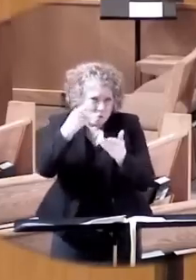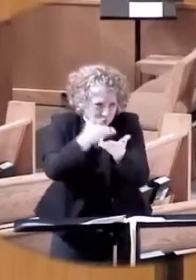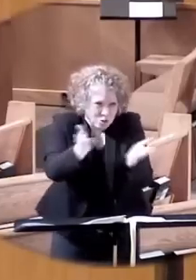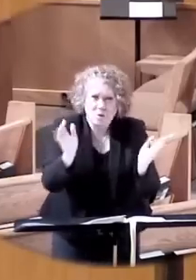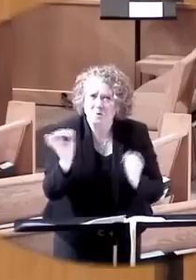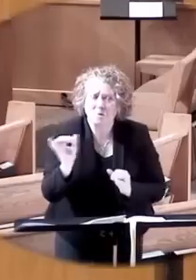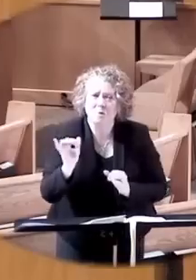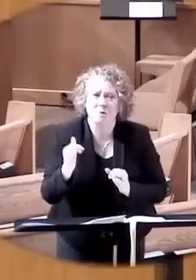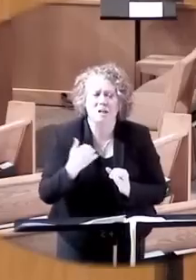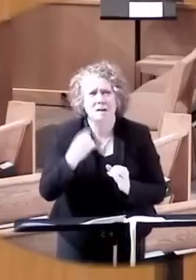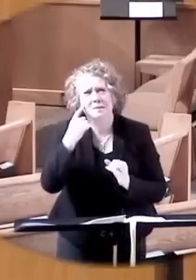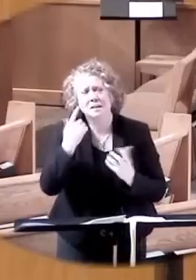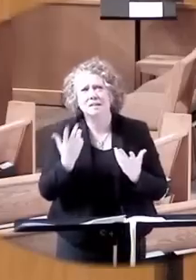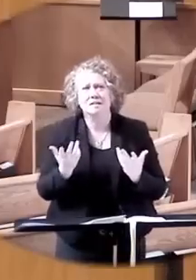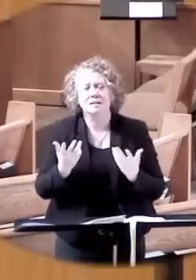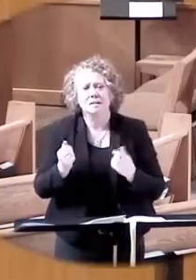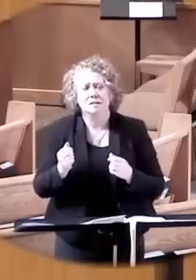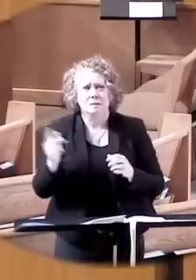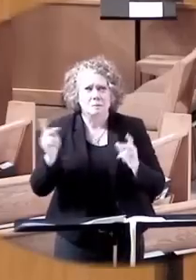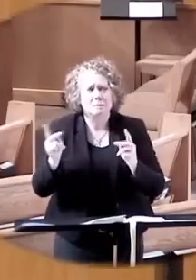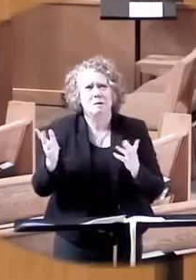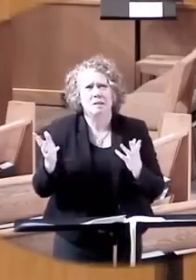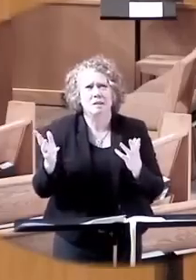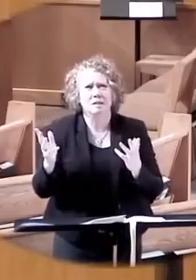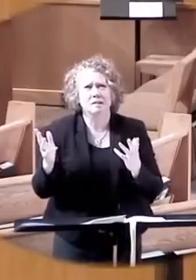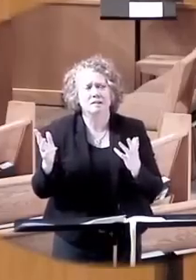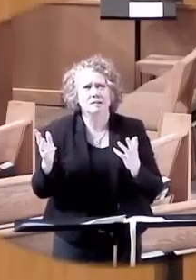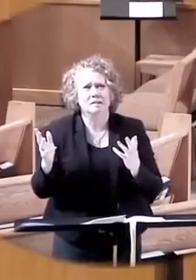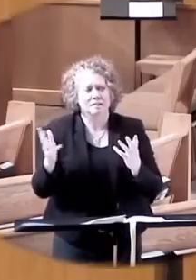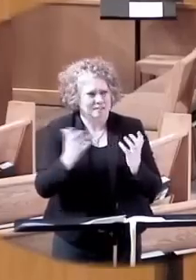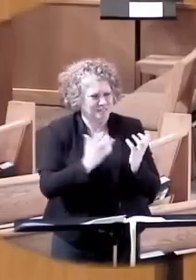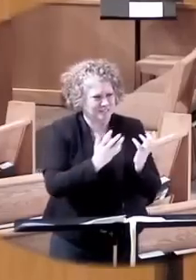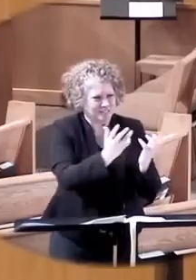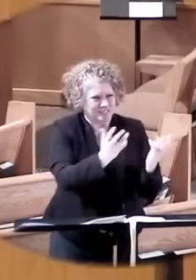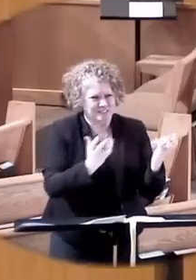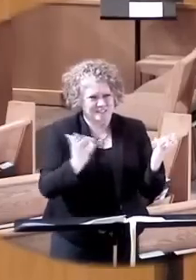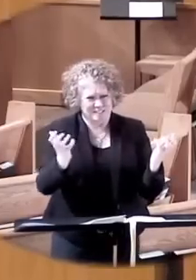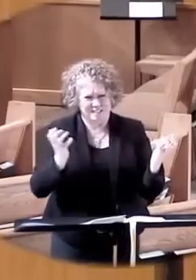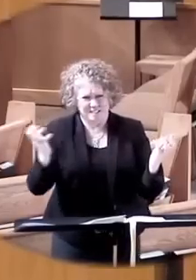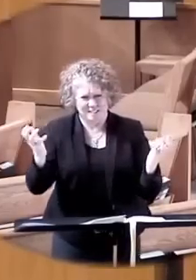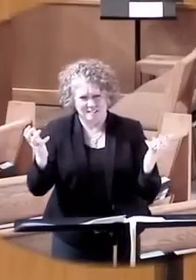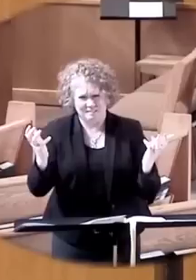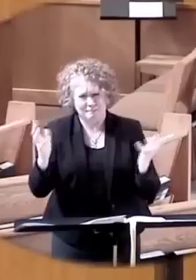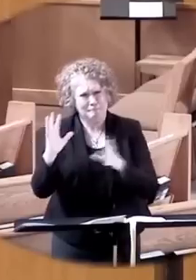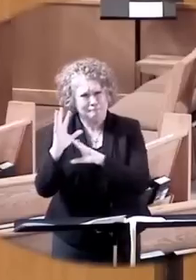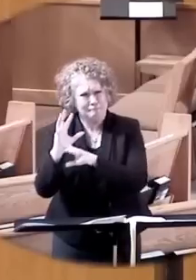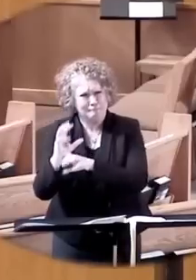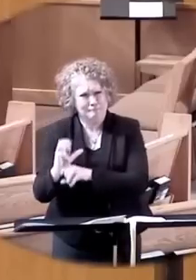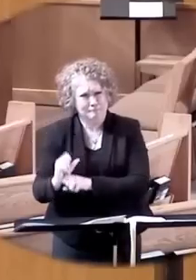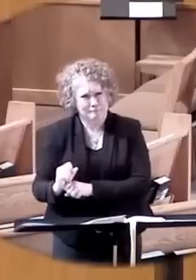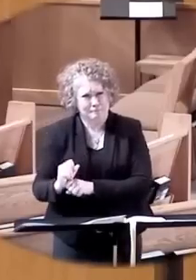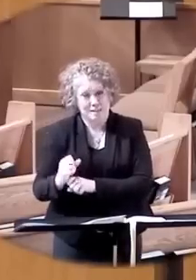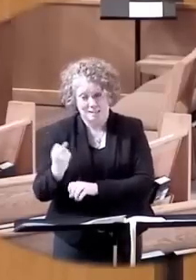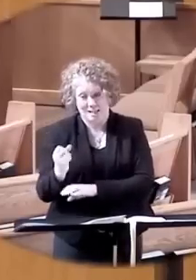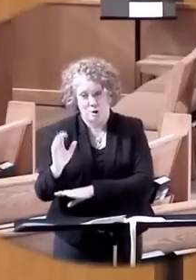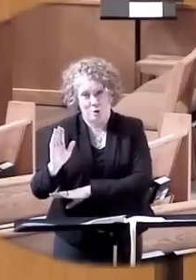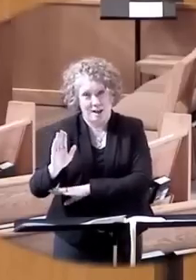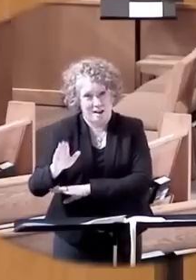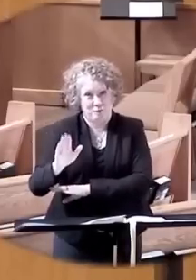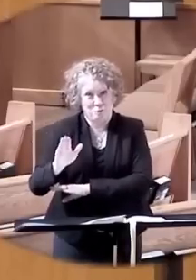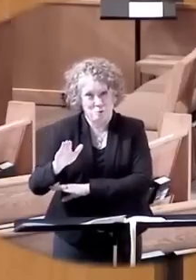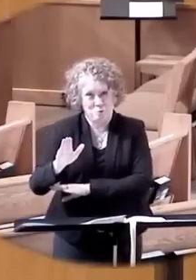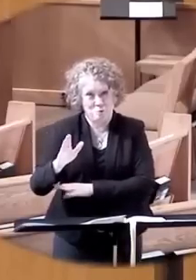people, parishioners, and guests that I would normally see in this church on a Saturday afternoon at